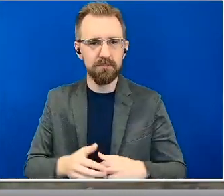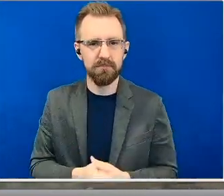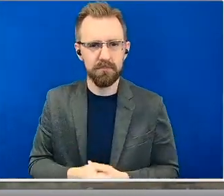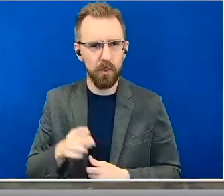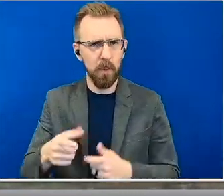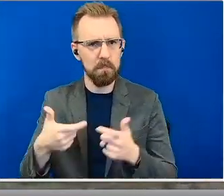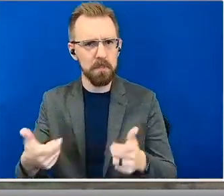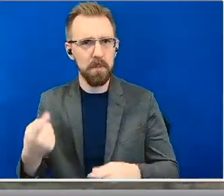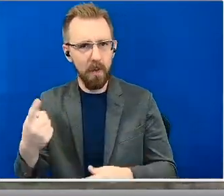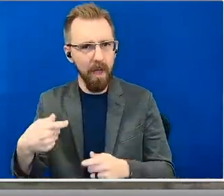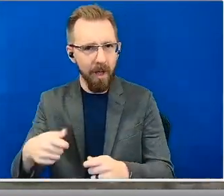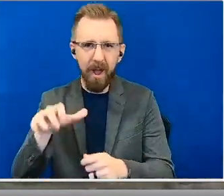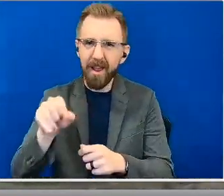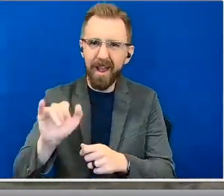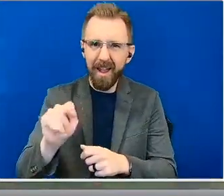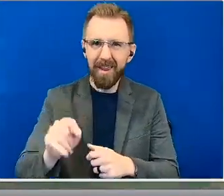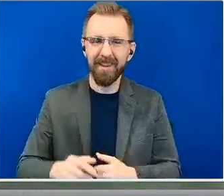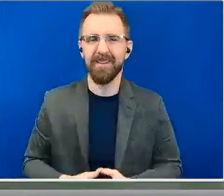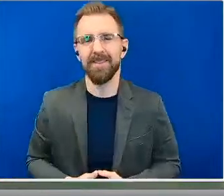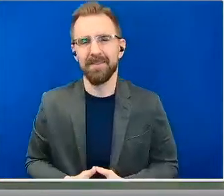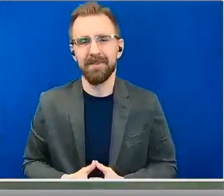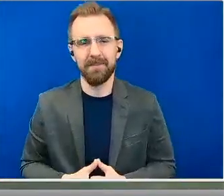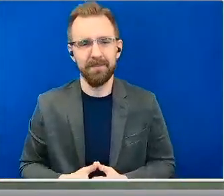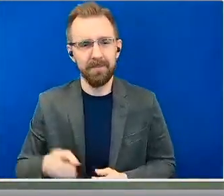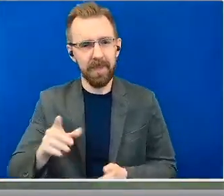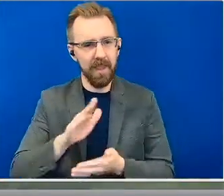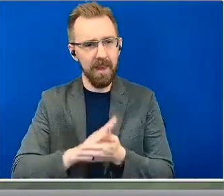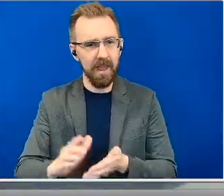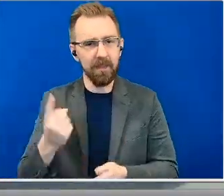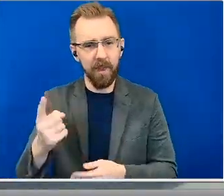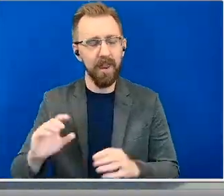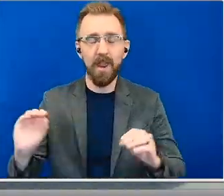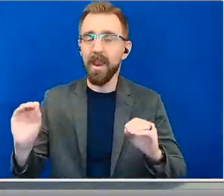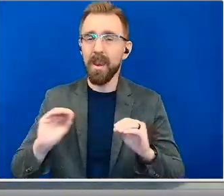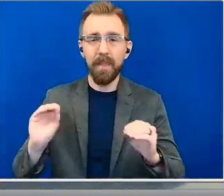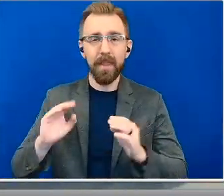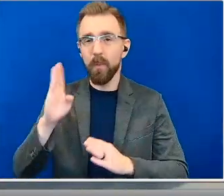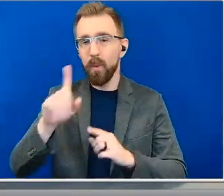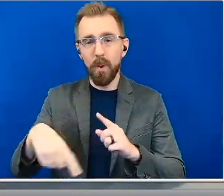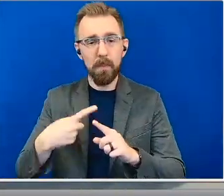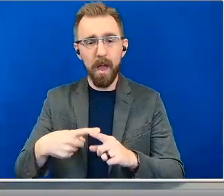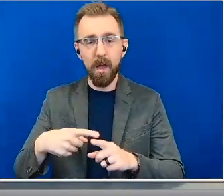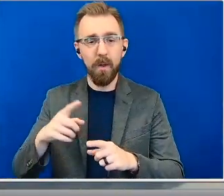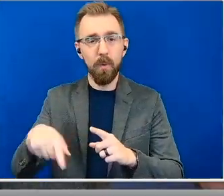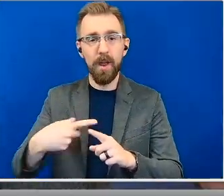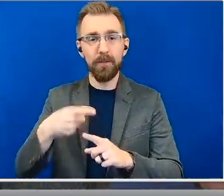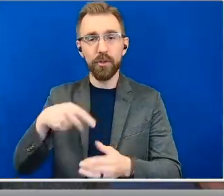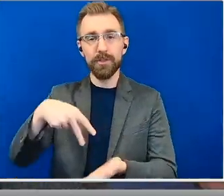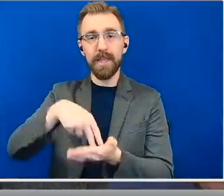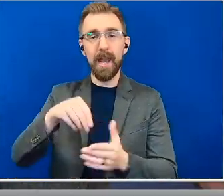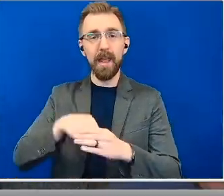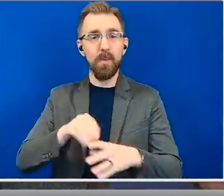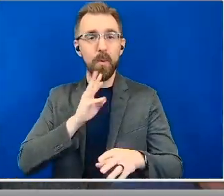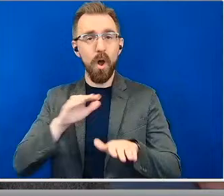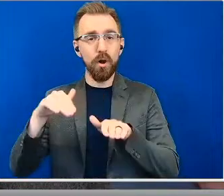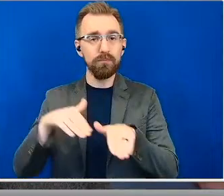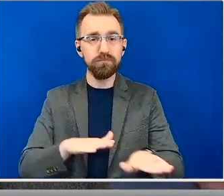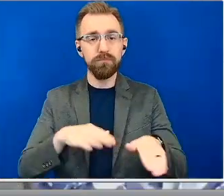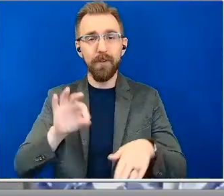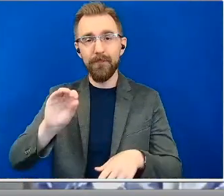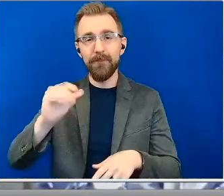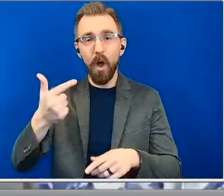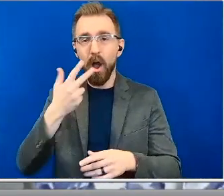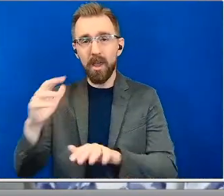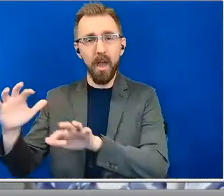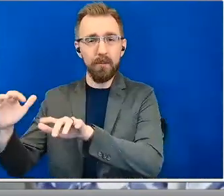him. That's a nice one. There's nothing you worry about when you're standing in that river. There's fog on the river. You see the eagles flying